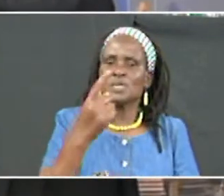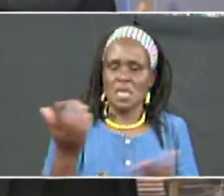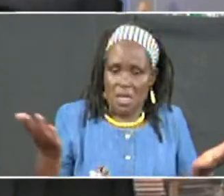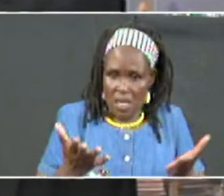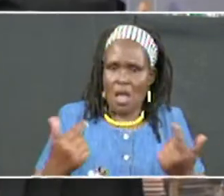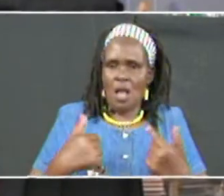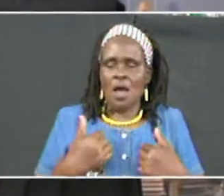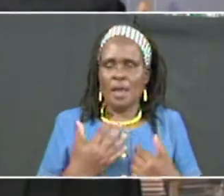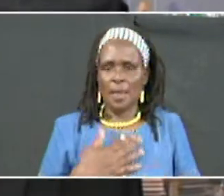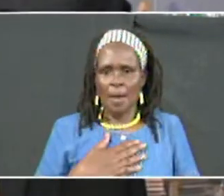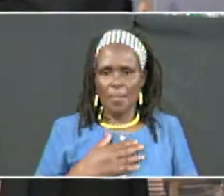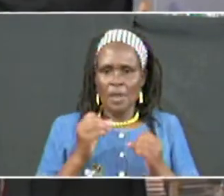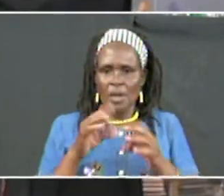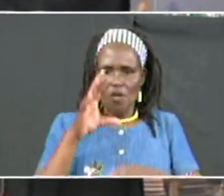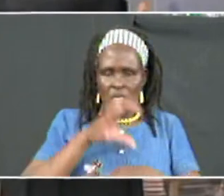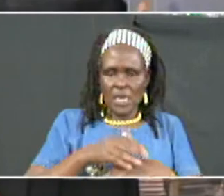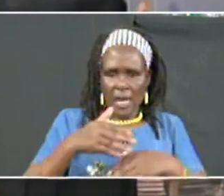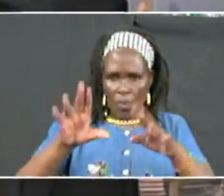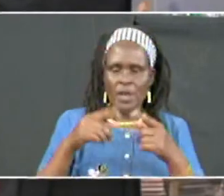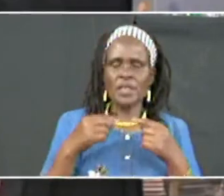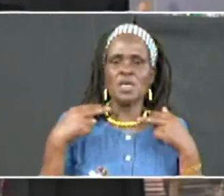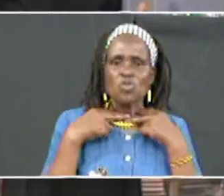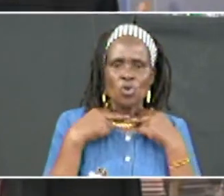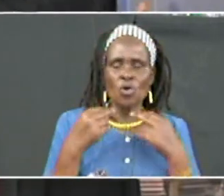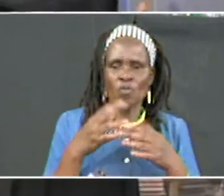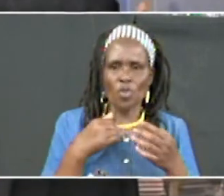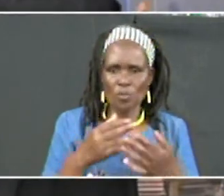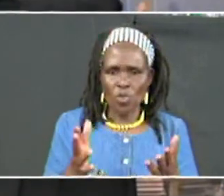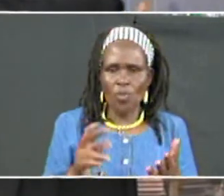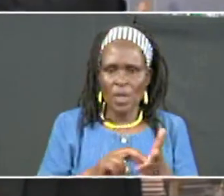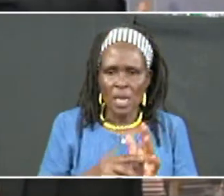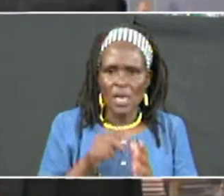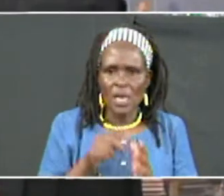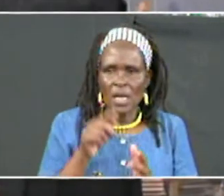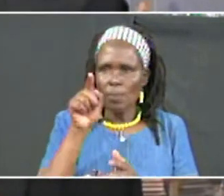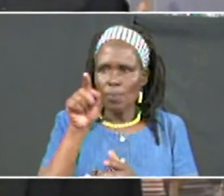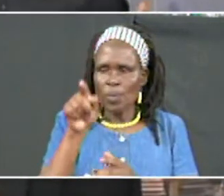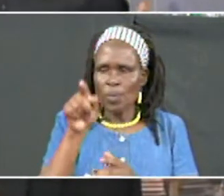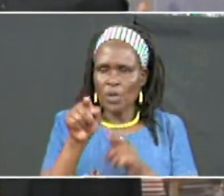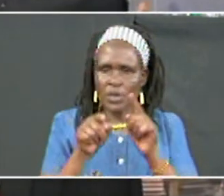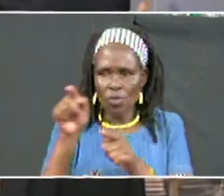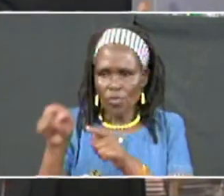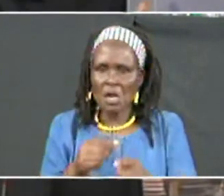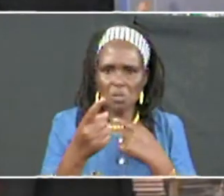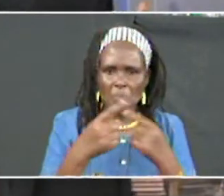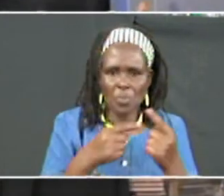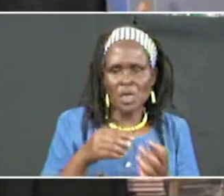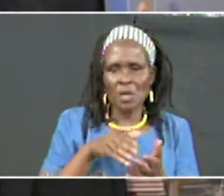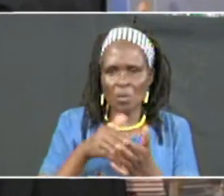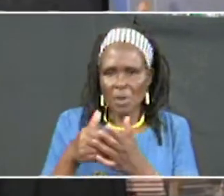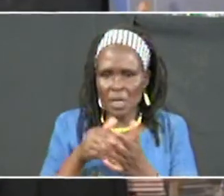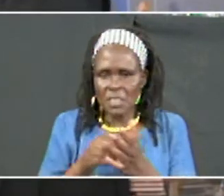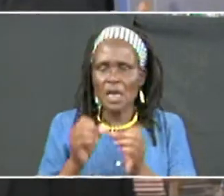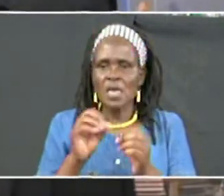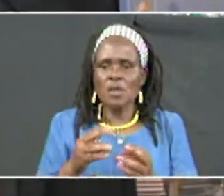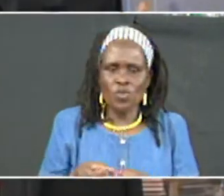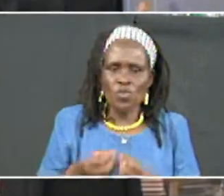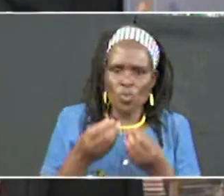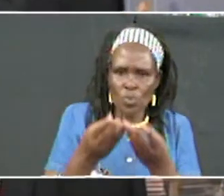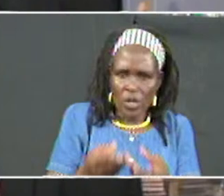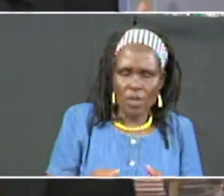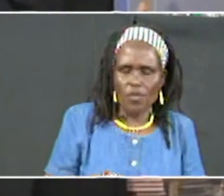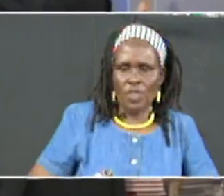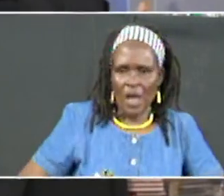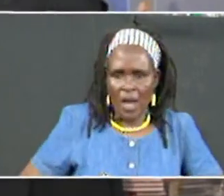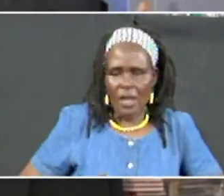If you take away the yoke from your midst, the pointing of the finger and speaking wickedness, if you pour yourself out for the hungry and satisfy